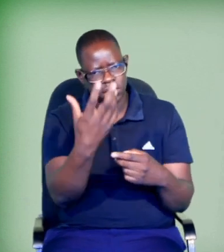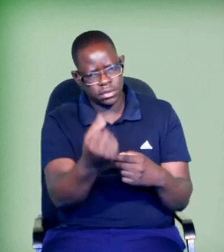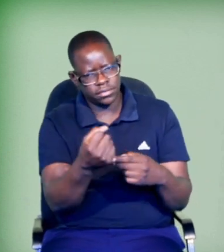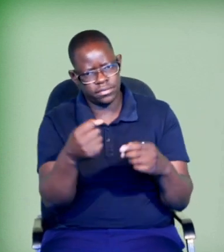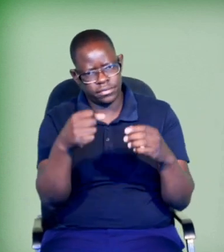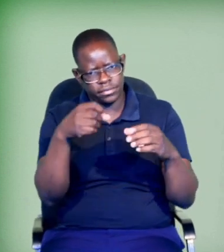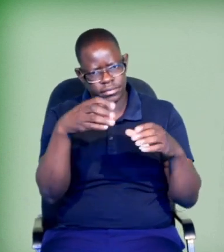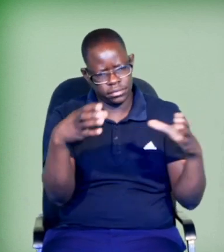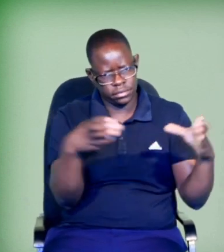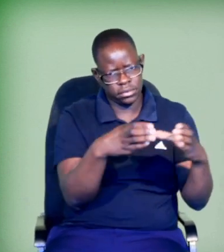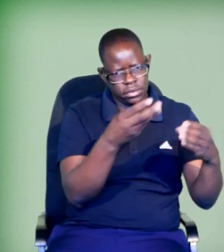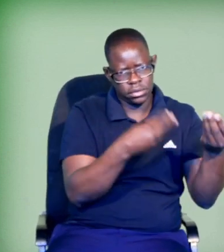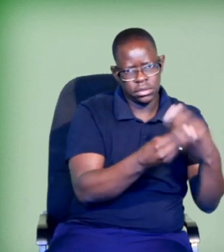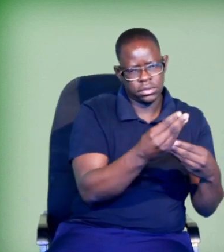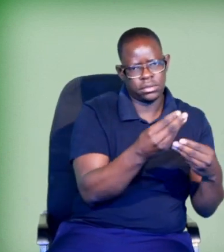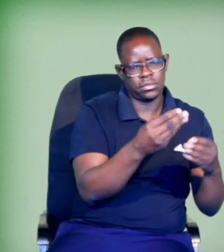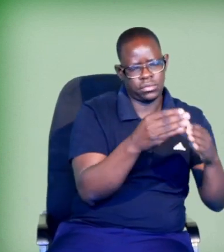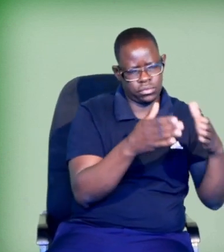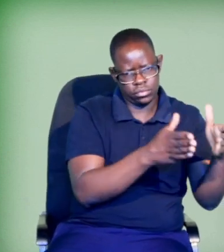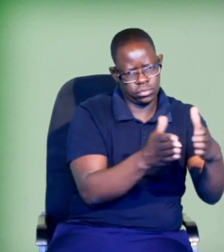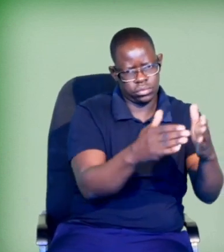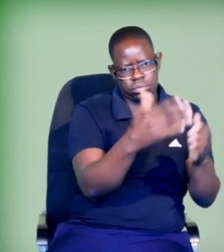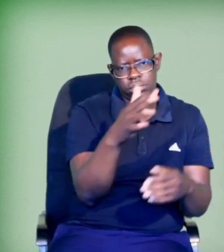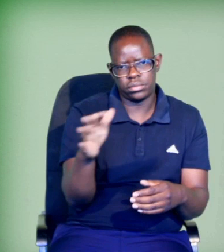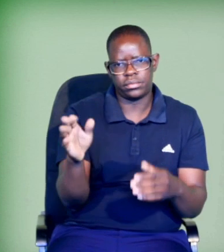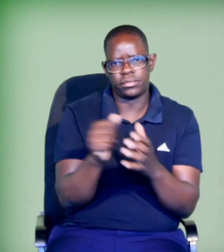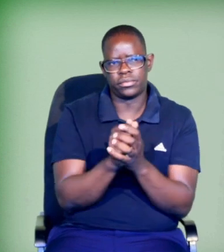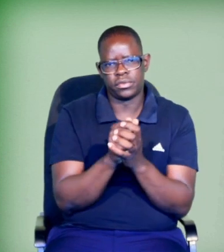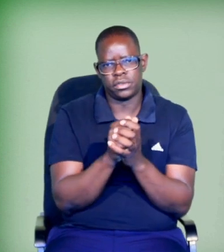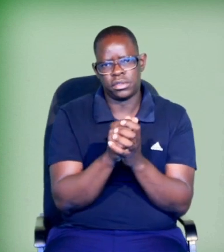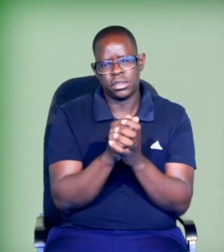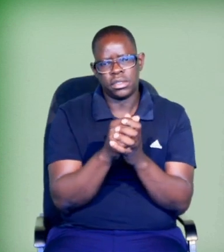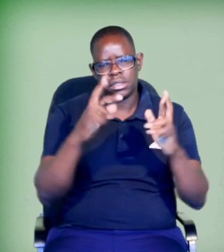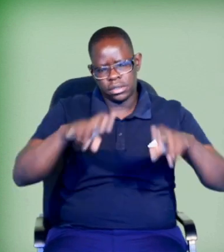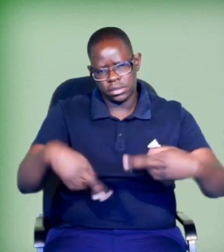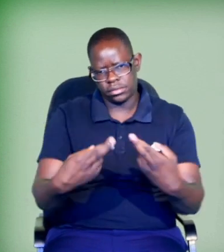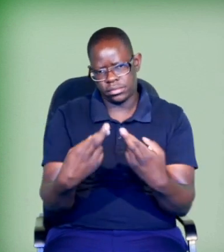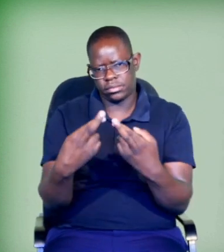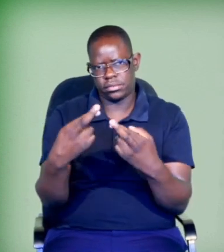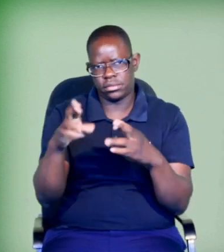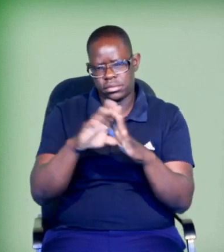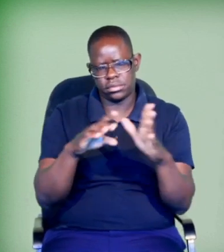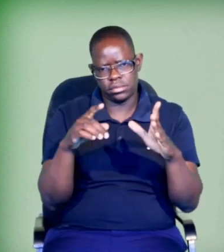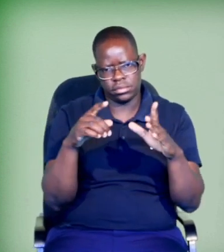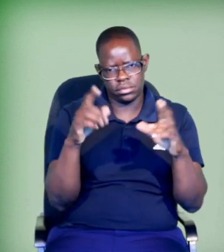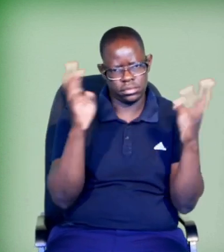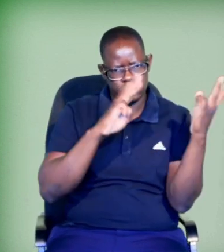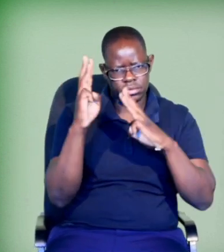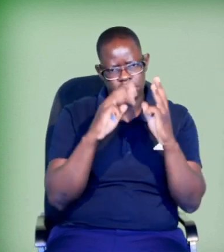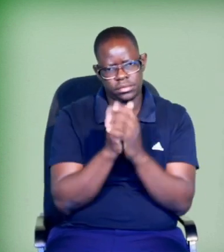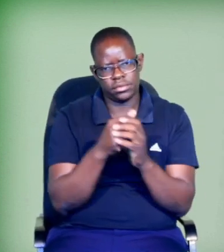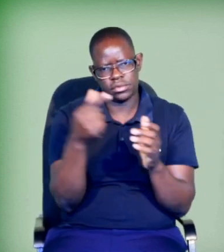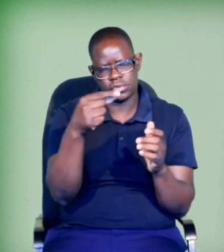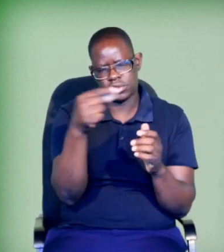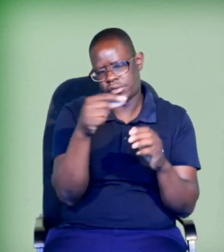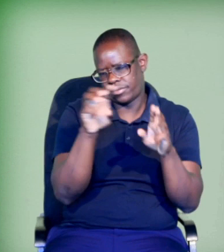own exclusive economic zone of seawater. This means we have the natural resources, ideal climatic conditions,